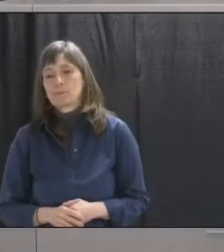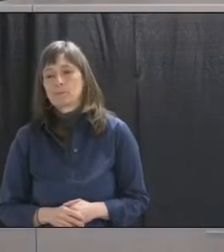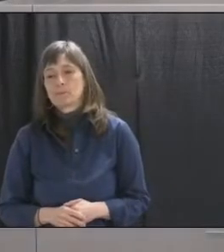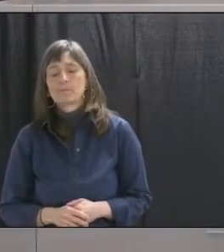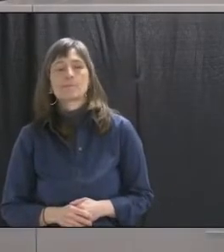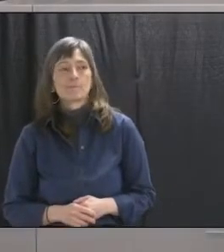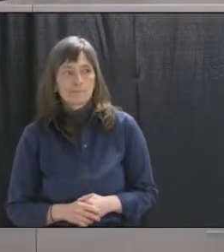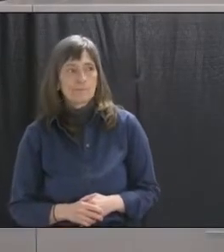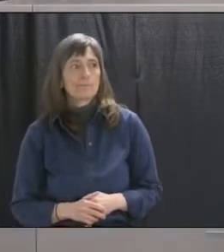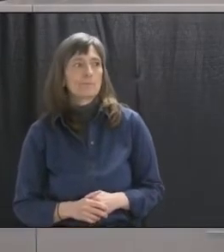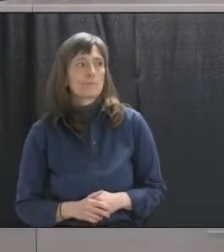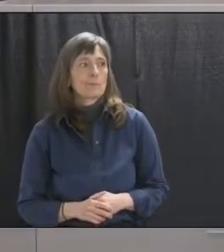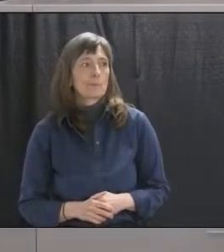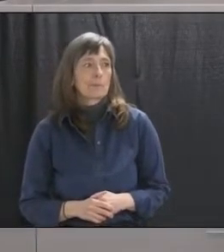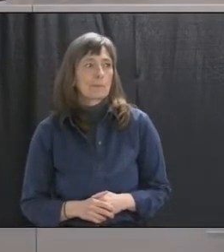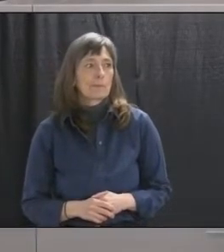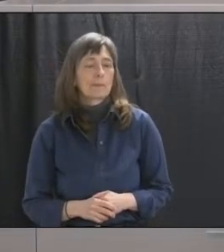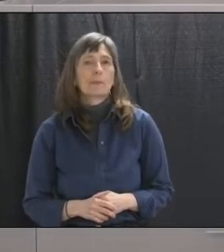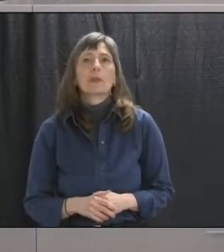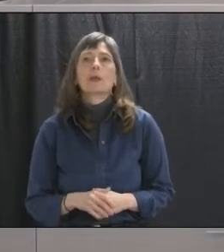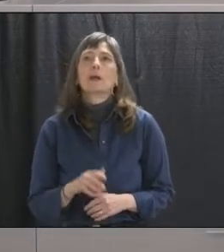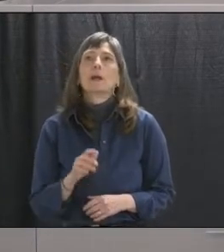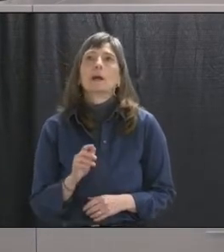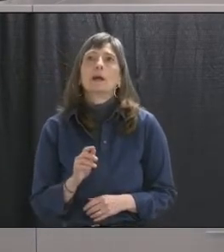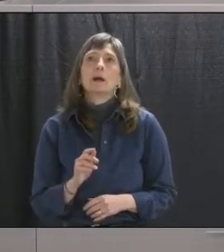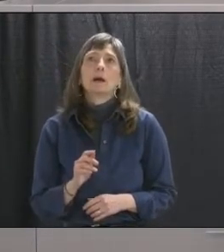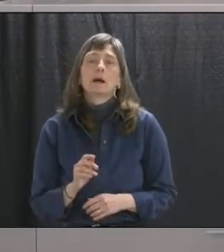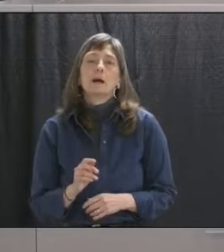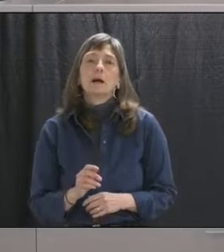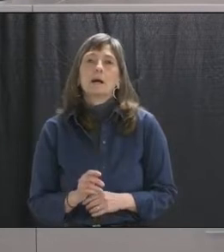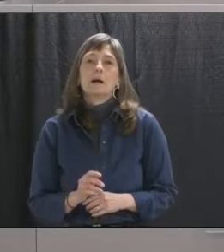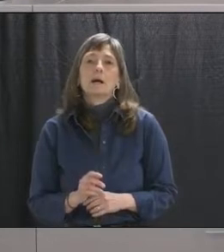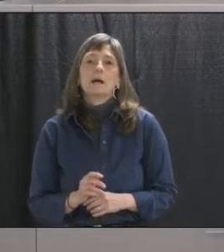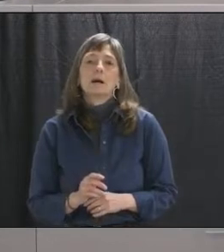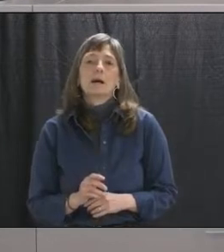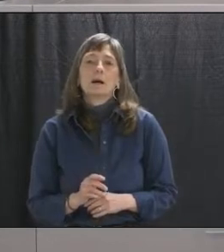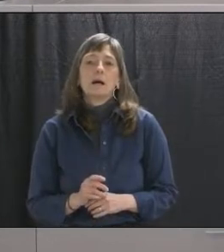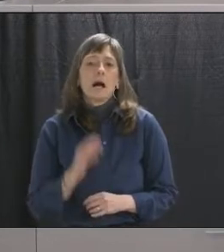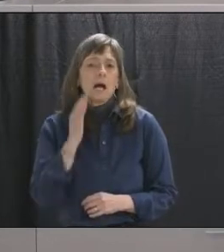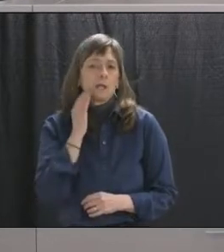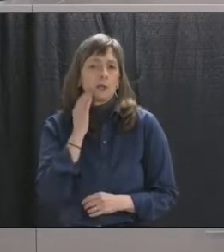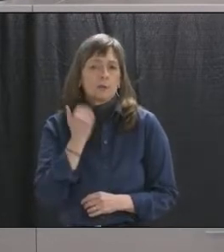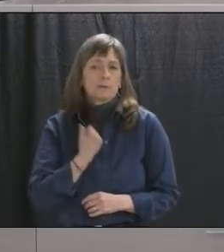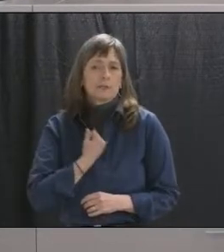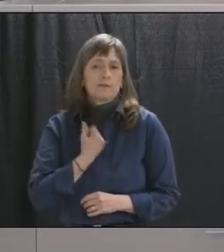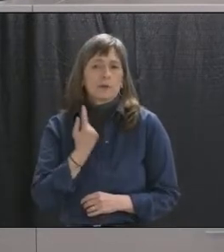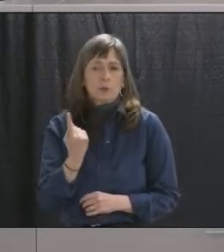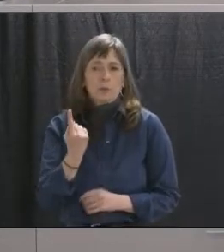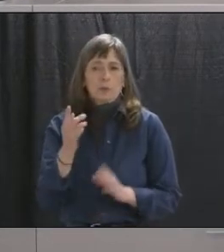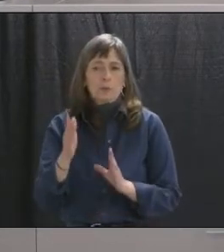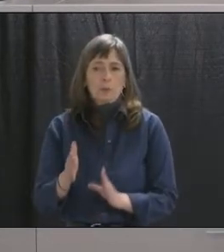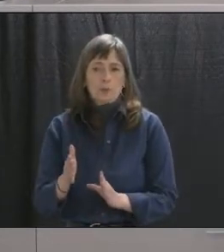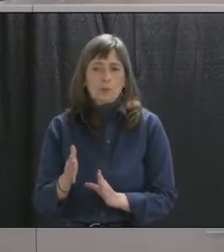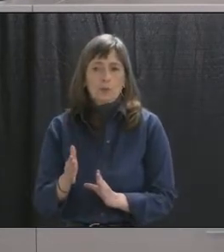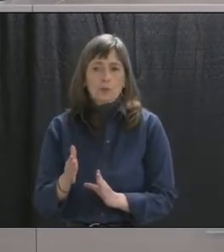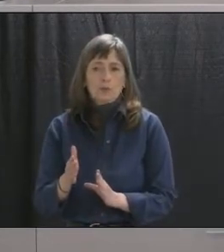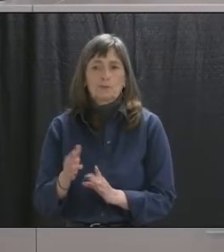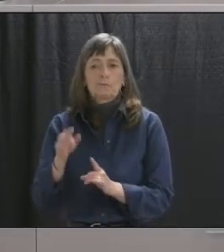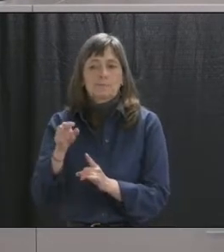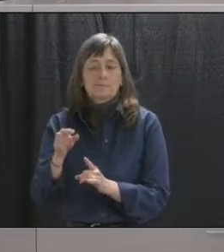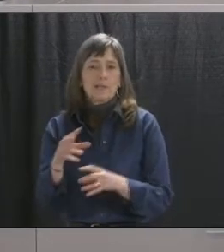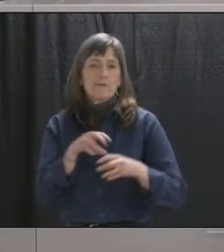Thank you very much. I'm aware of at least, I'm personally aware of at least one person who was part of the Calls Funeral